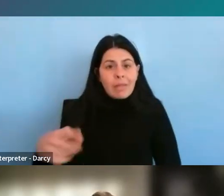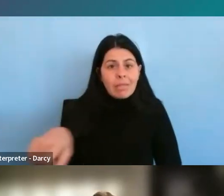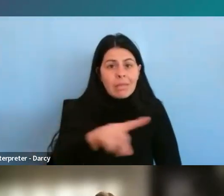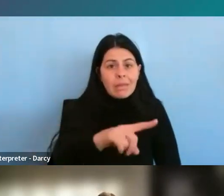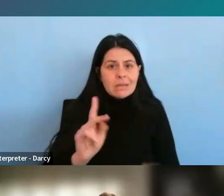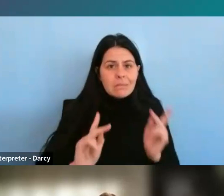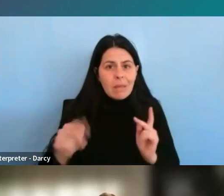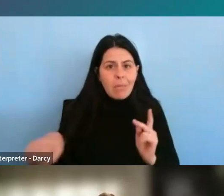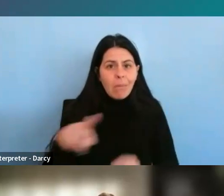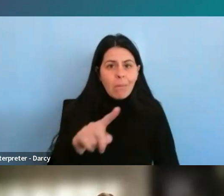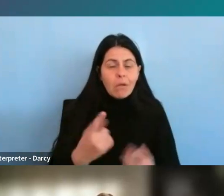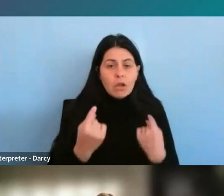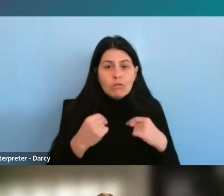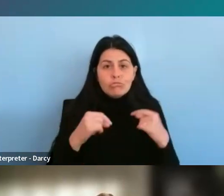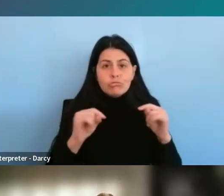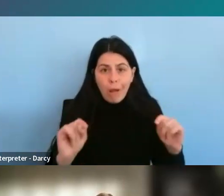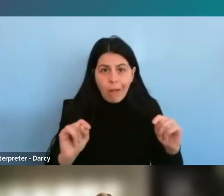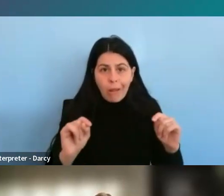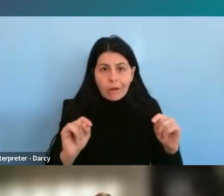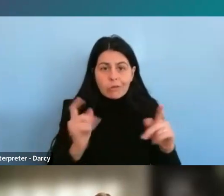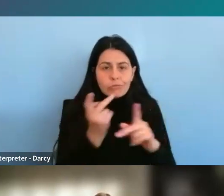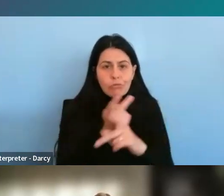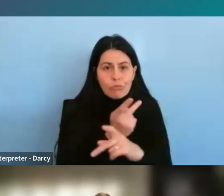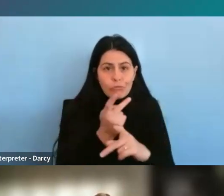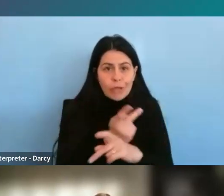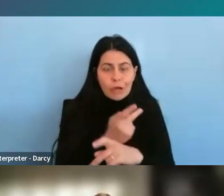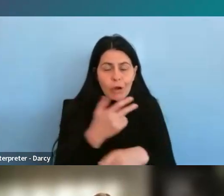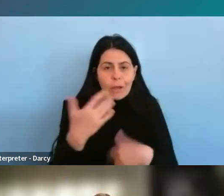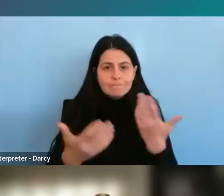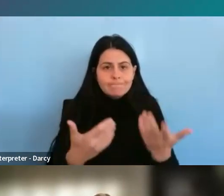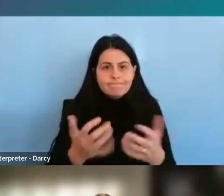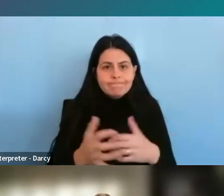trying to figure out the